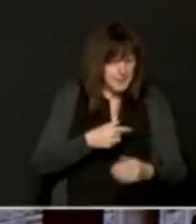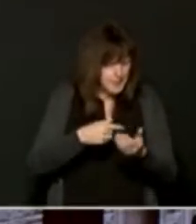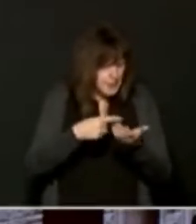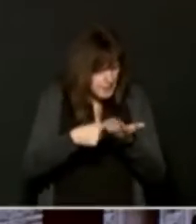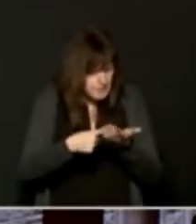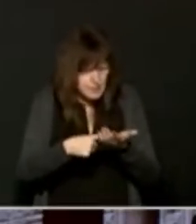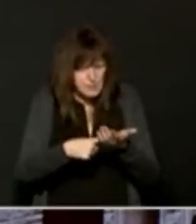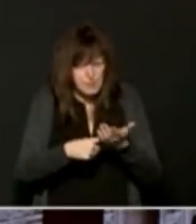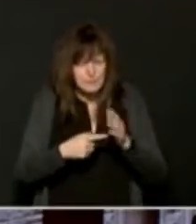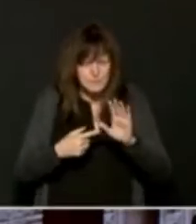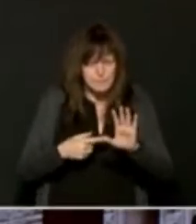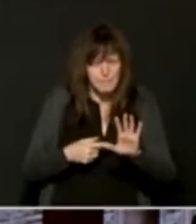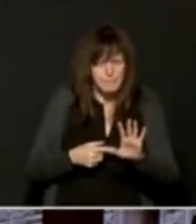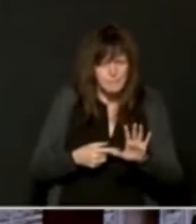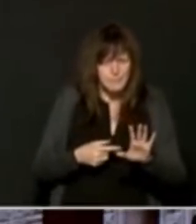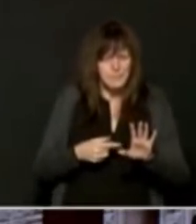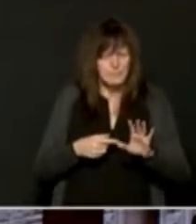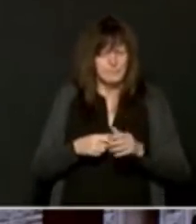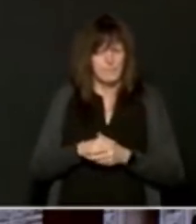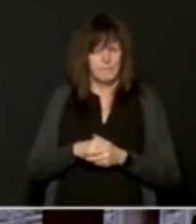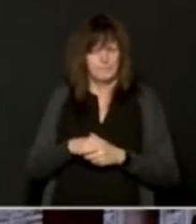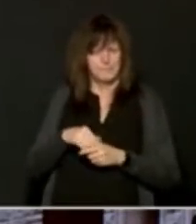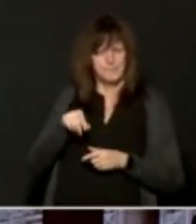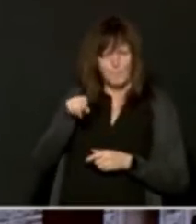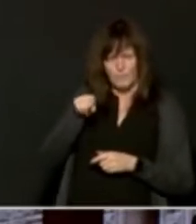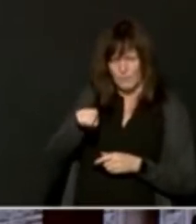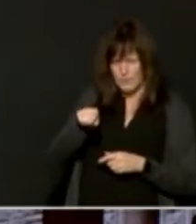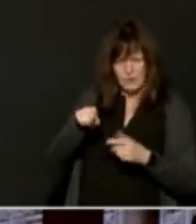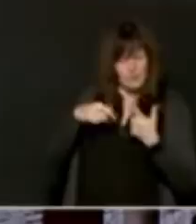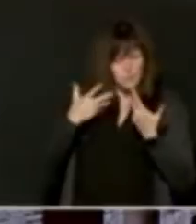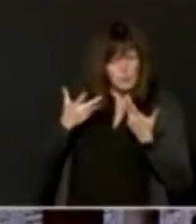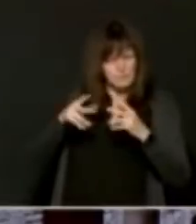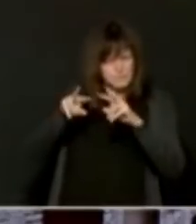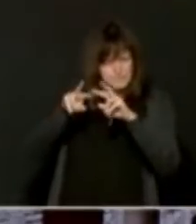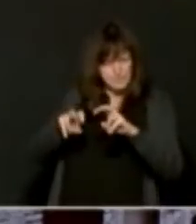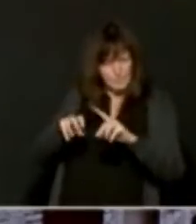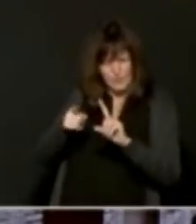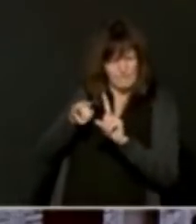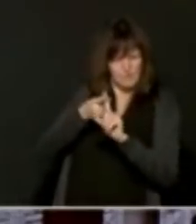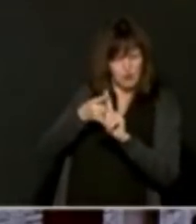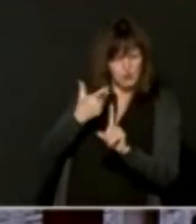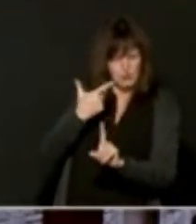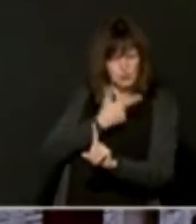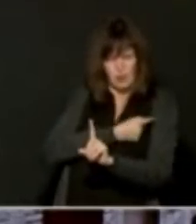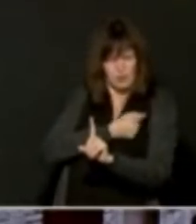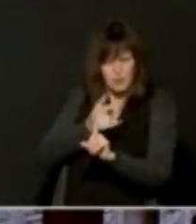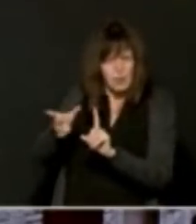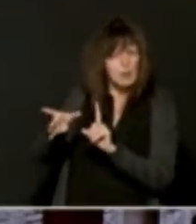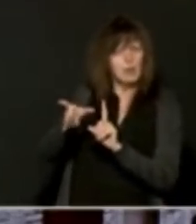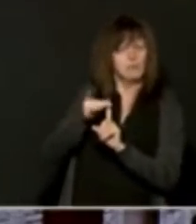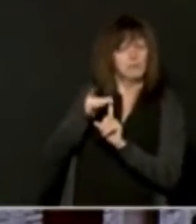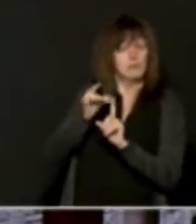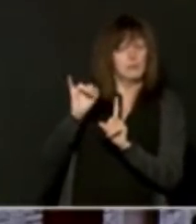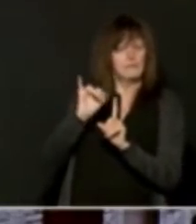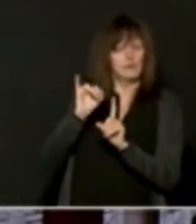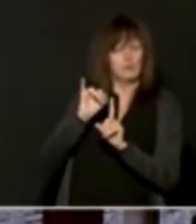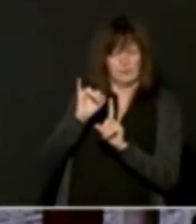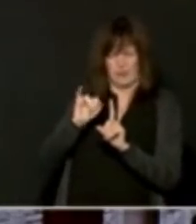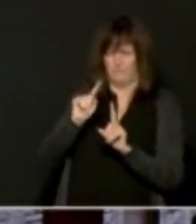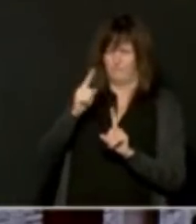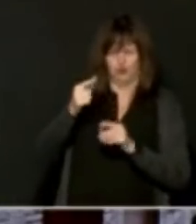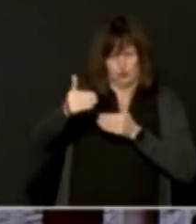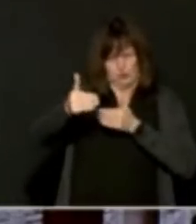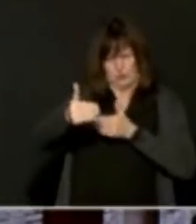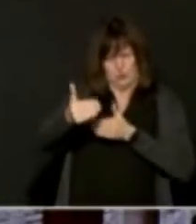one that looked at infections after the first dose, within the first 14 days, we did see